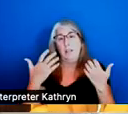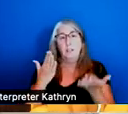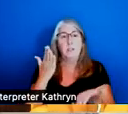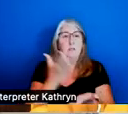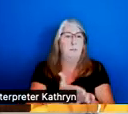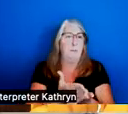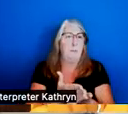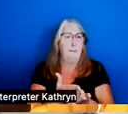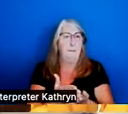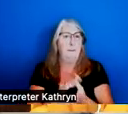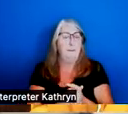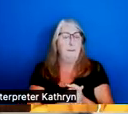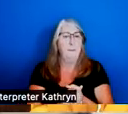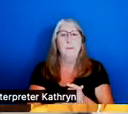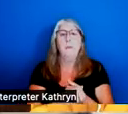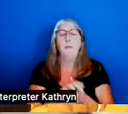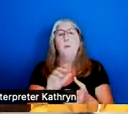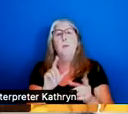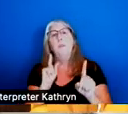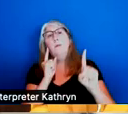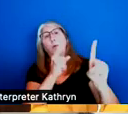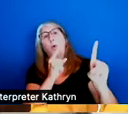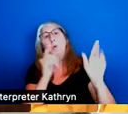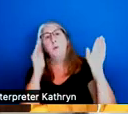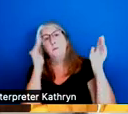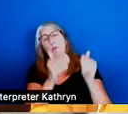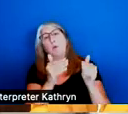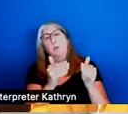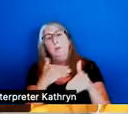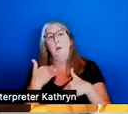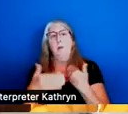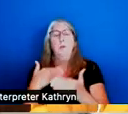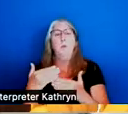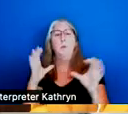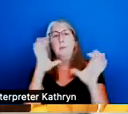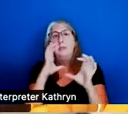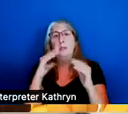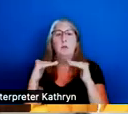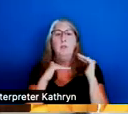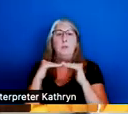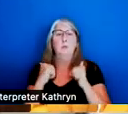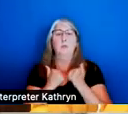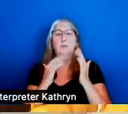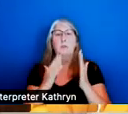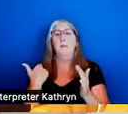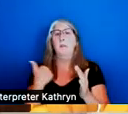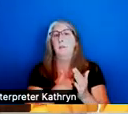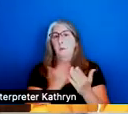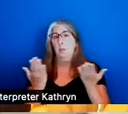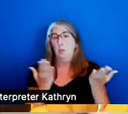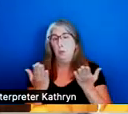Our eyes, I think, are firmly fixed on this goal along the way we seek out justice with the survivors that we humbly